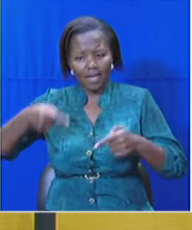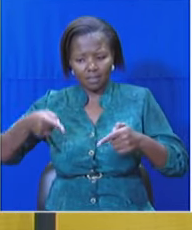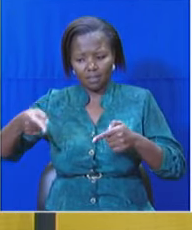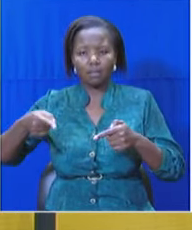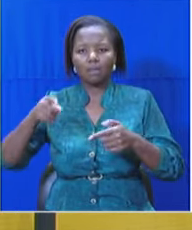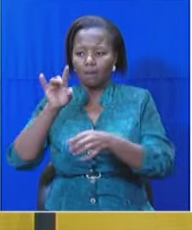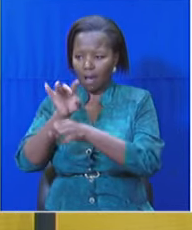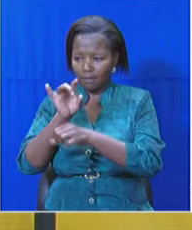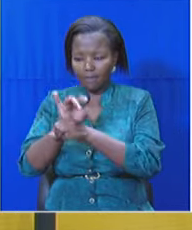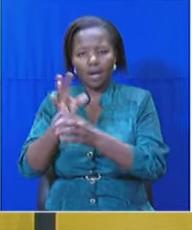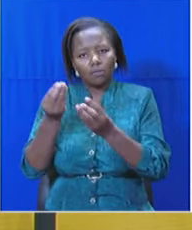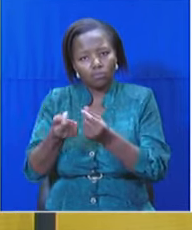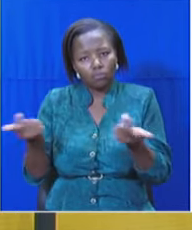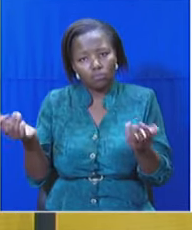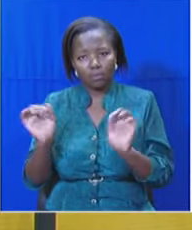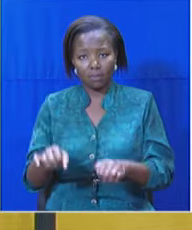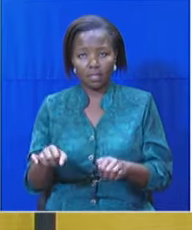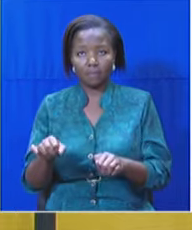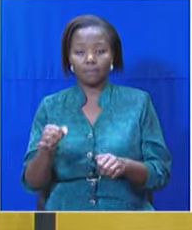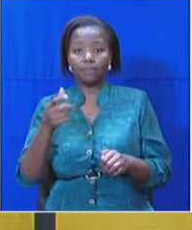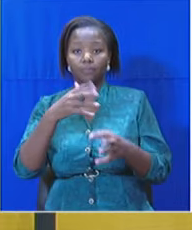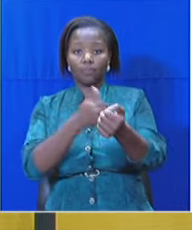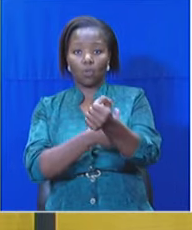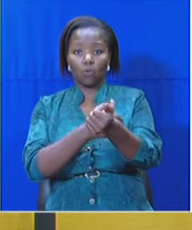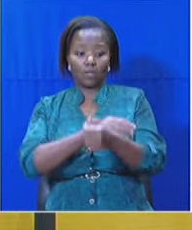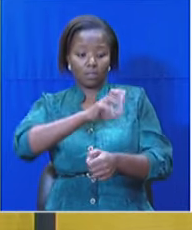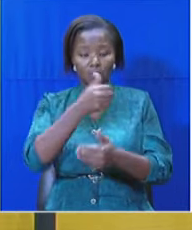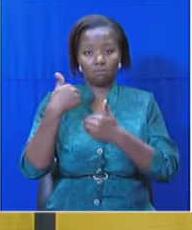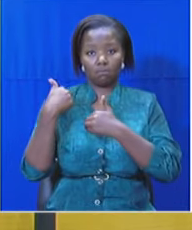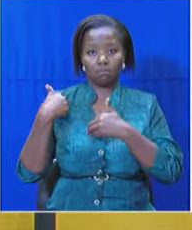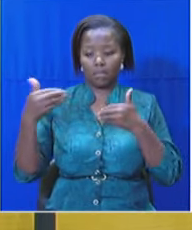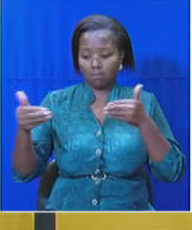also give administrative and secretariat assistance and training to the committees.